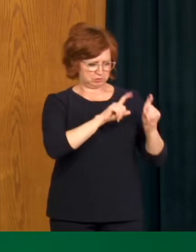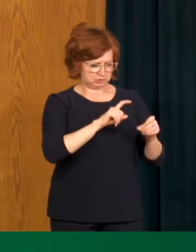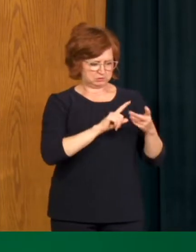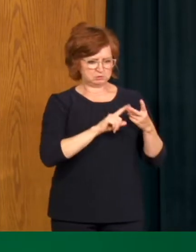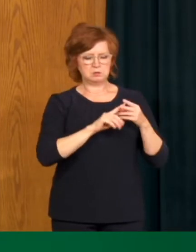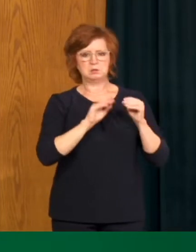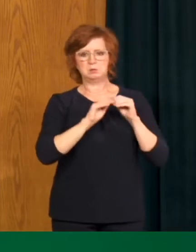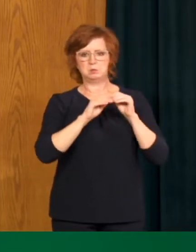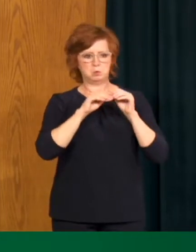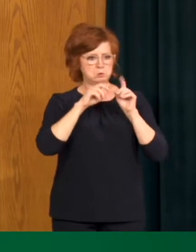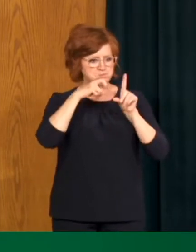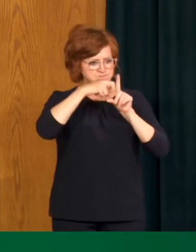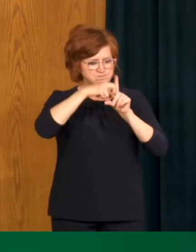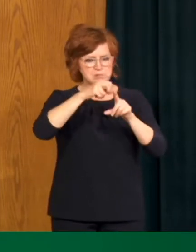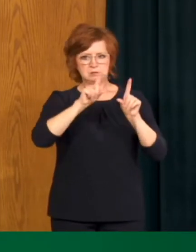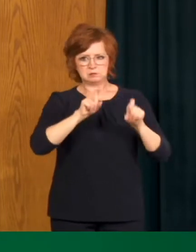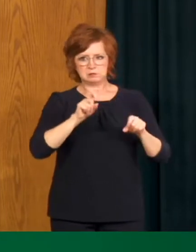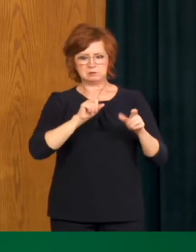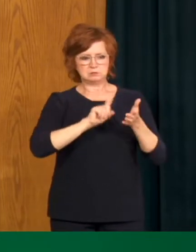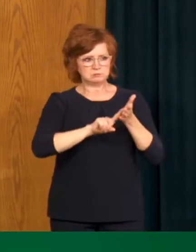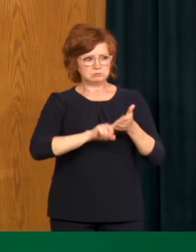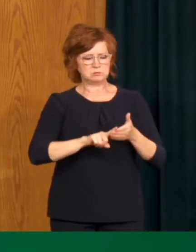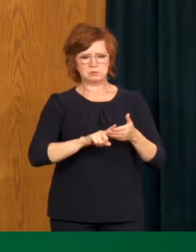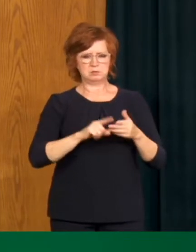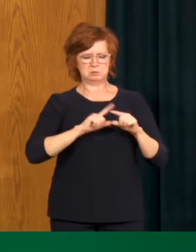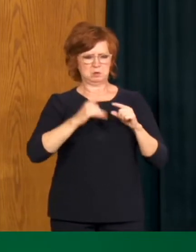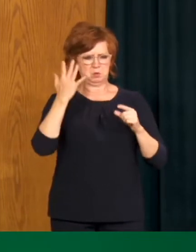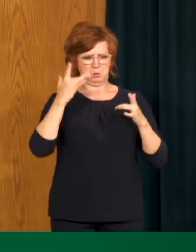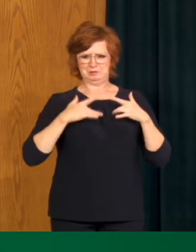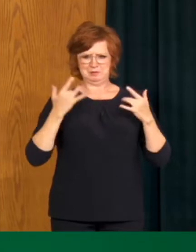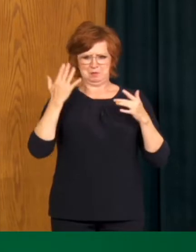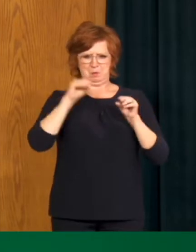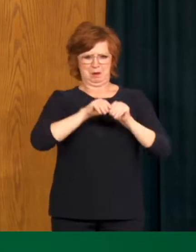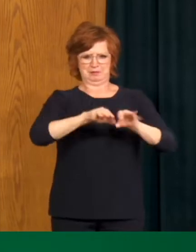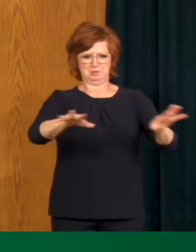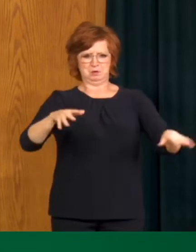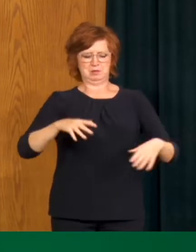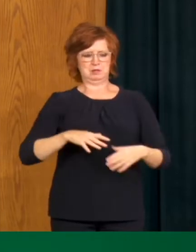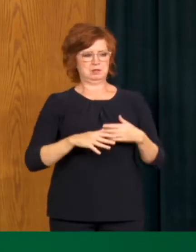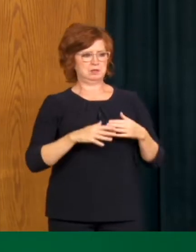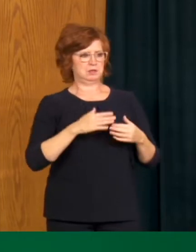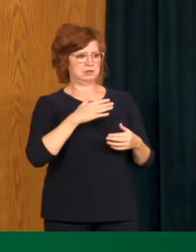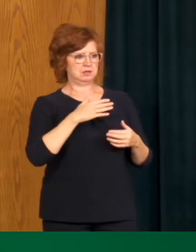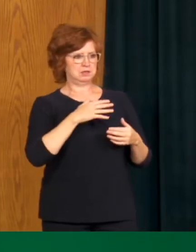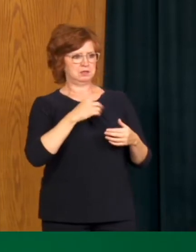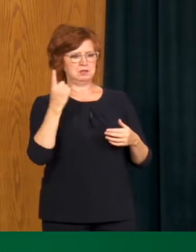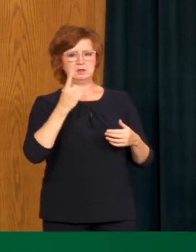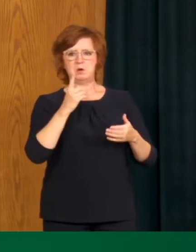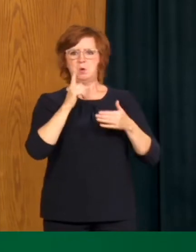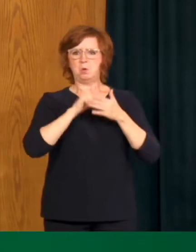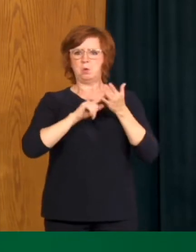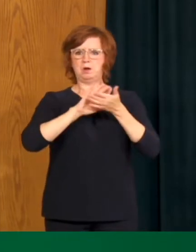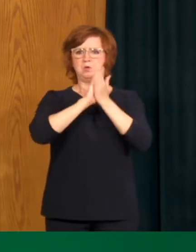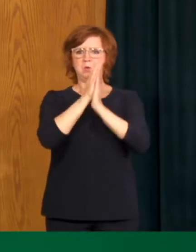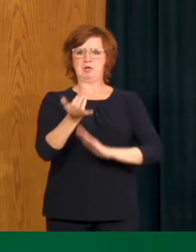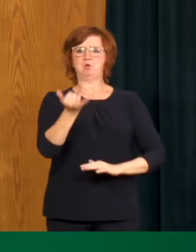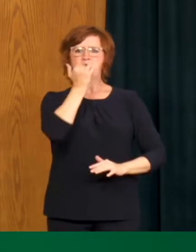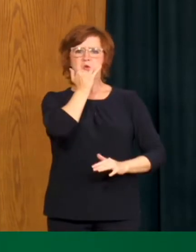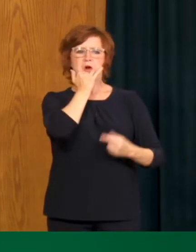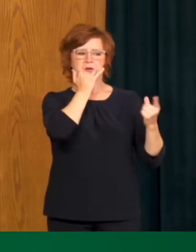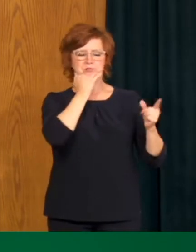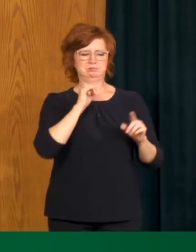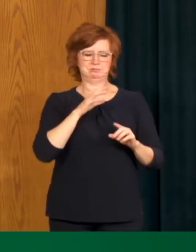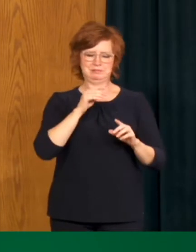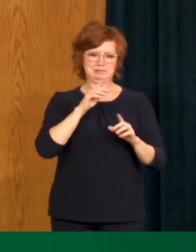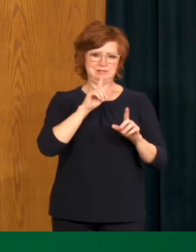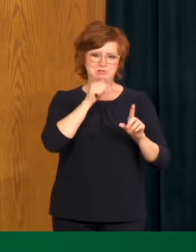know this wasn't what we'd hoped for at this point. Right. And I wouldn't say that anything has gone wrong. I mean, it's so difficult to